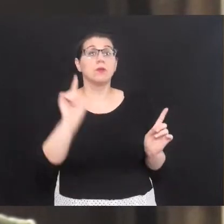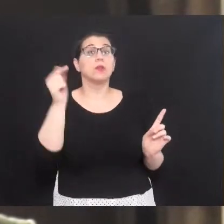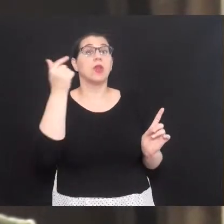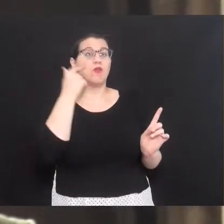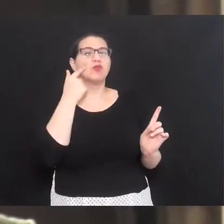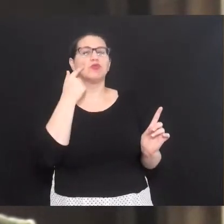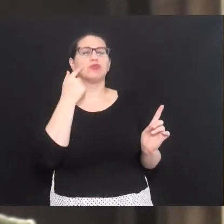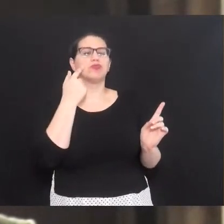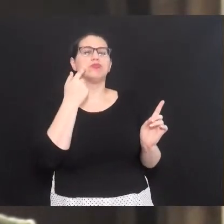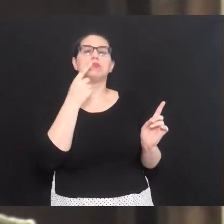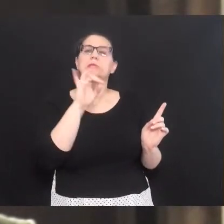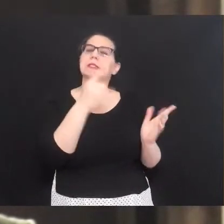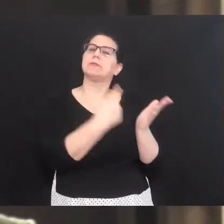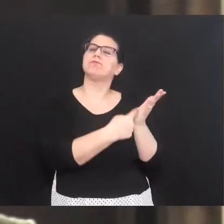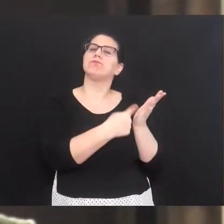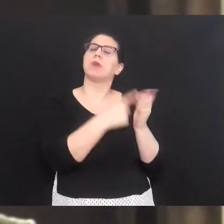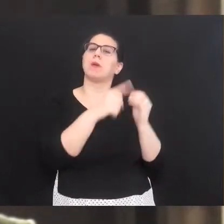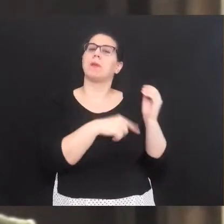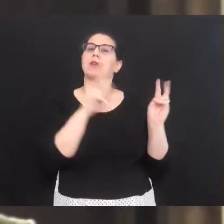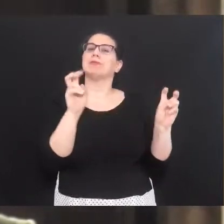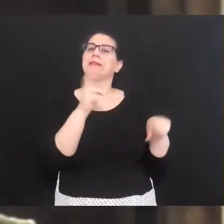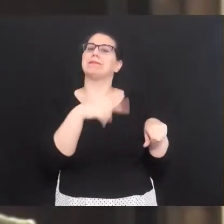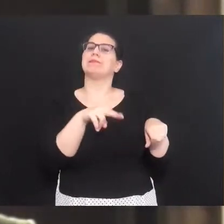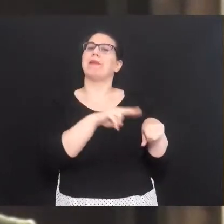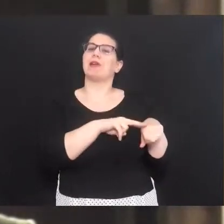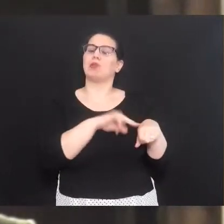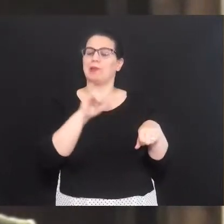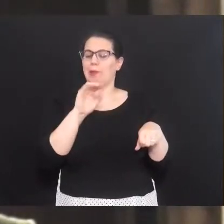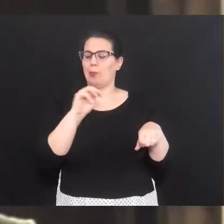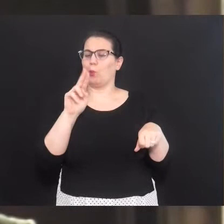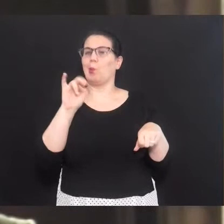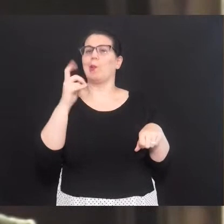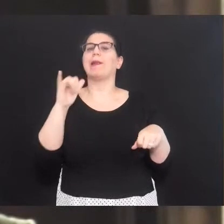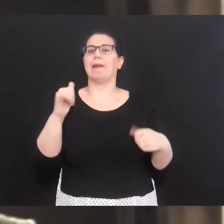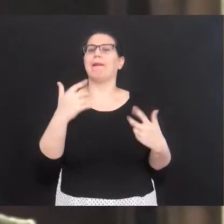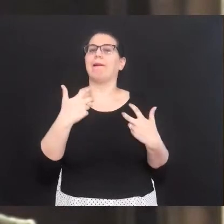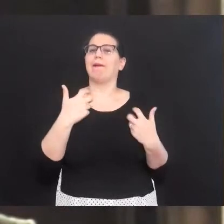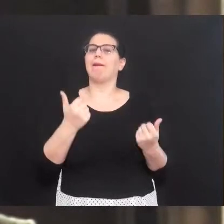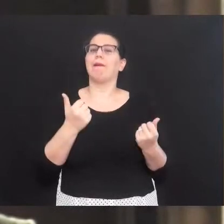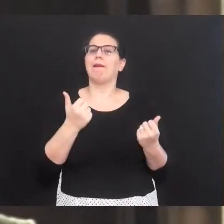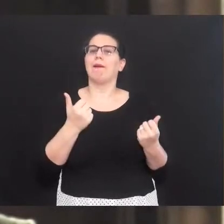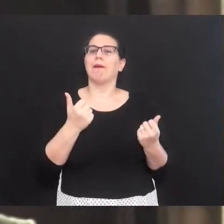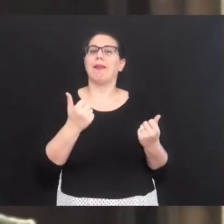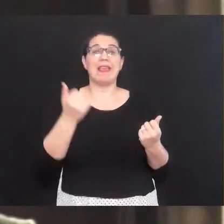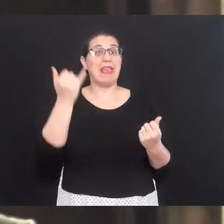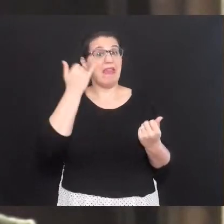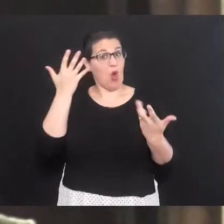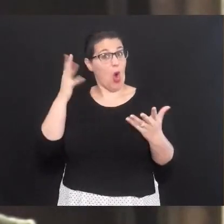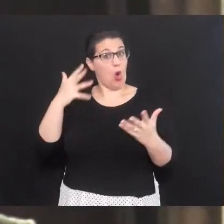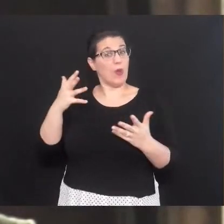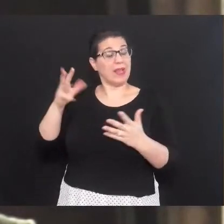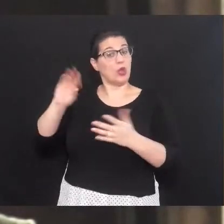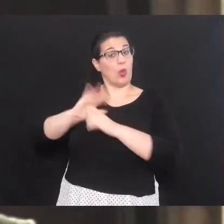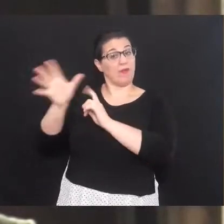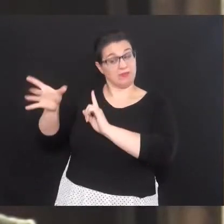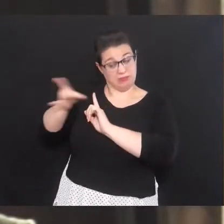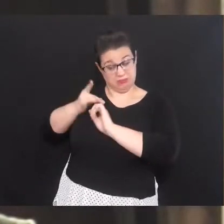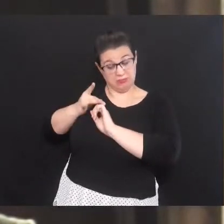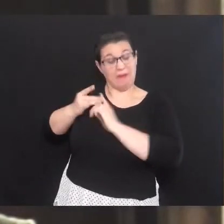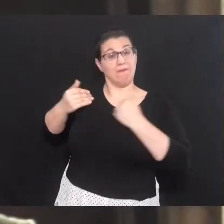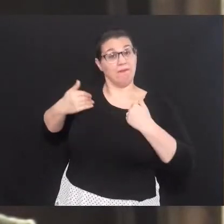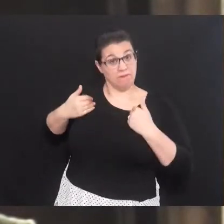people that have recovered from being previously infected with COVID-19. And while we know that that does